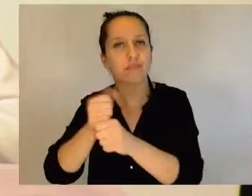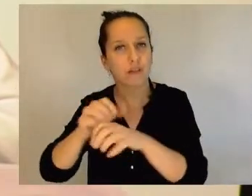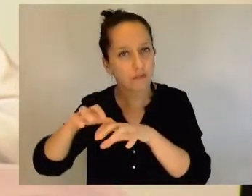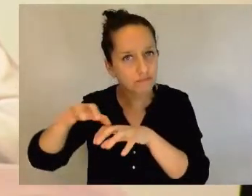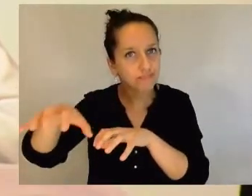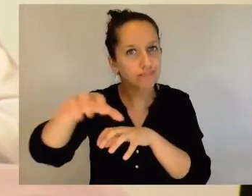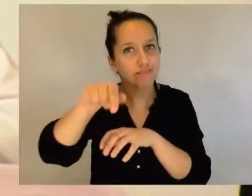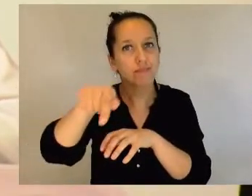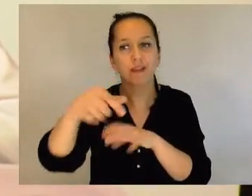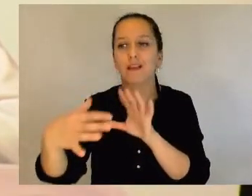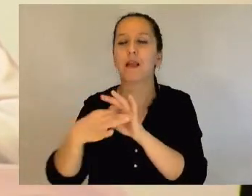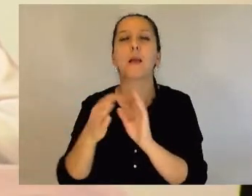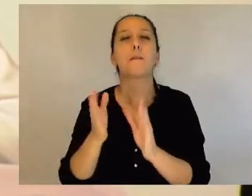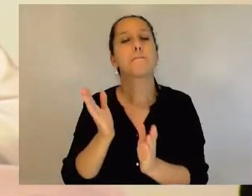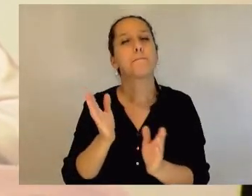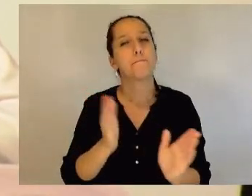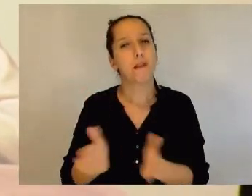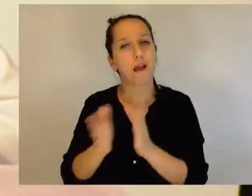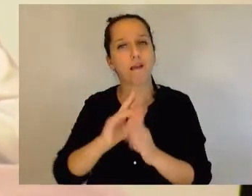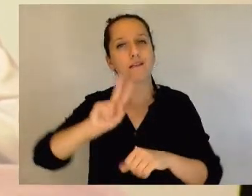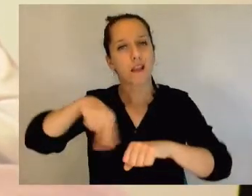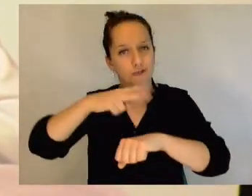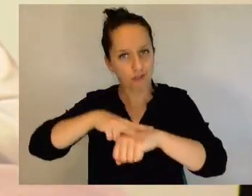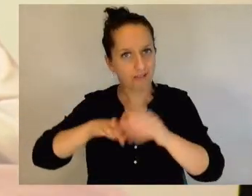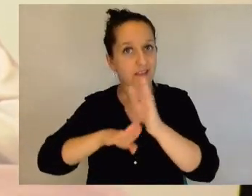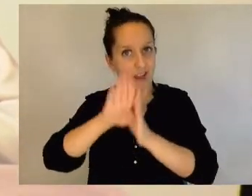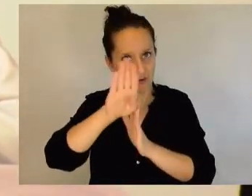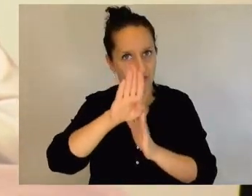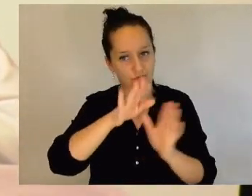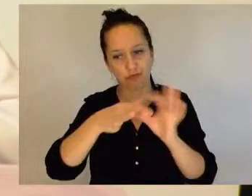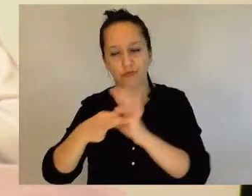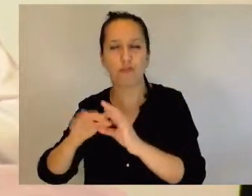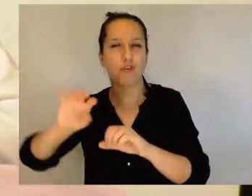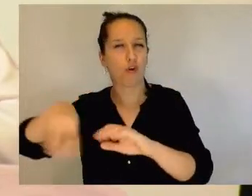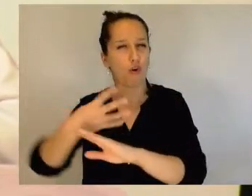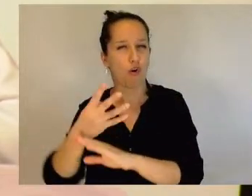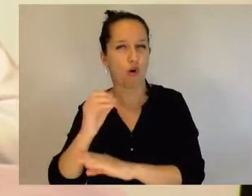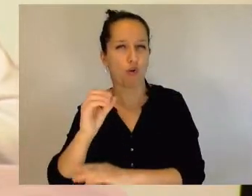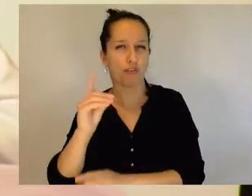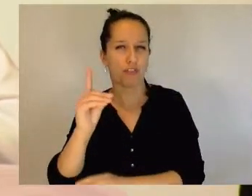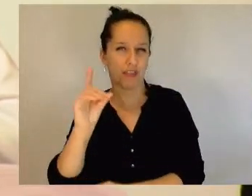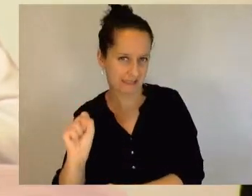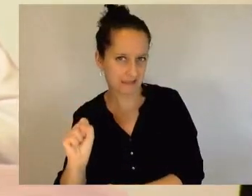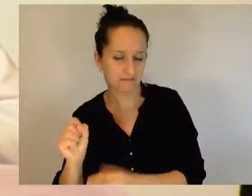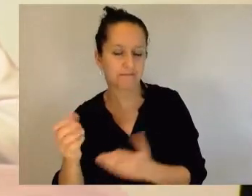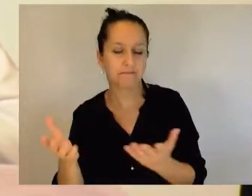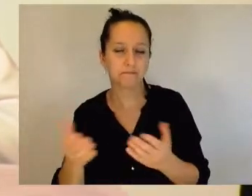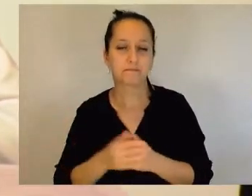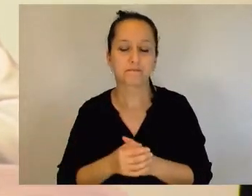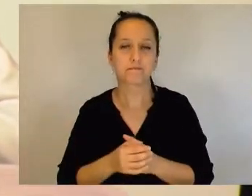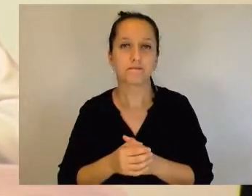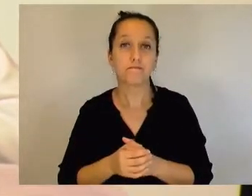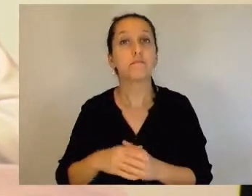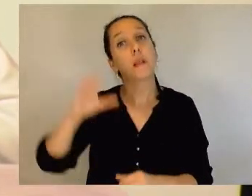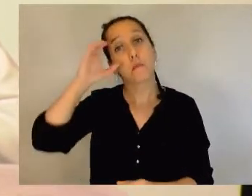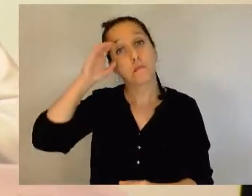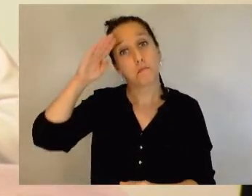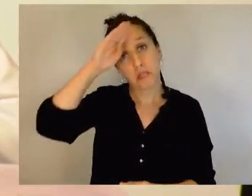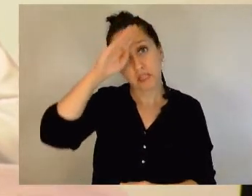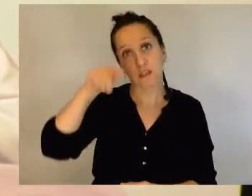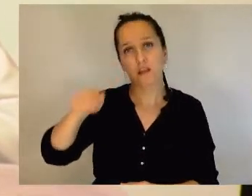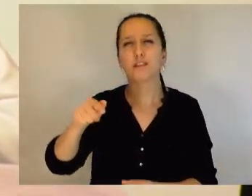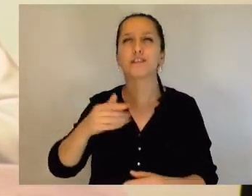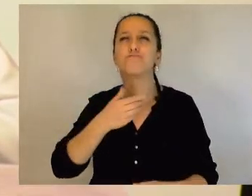by missions in articulation with our National Development Plan and the Sustainable Development Goals. So for the government